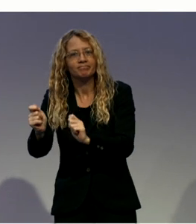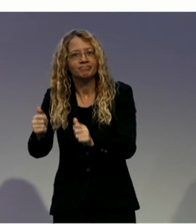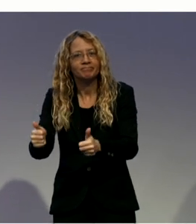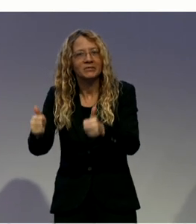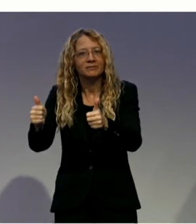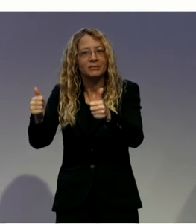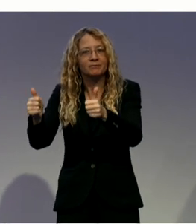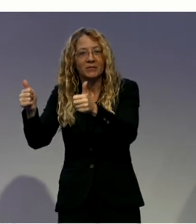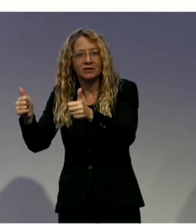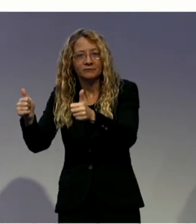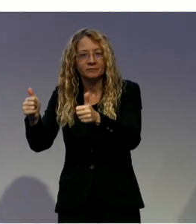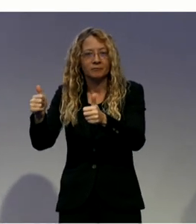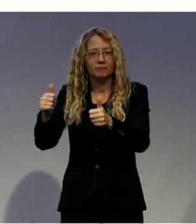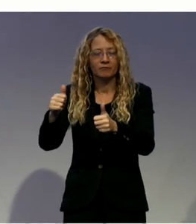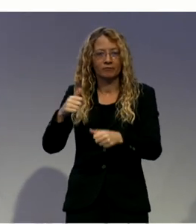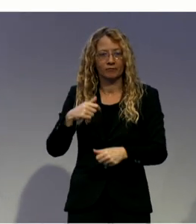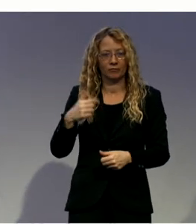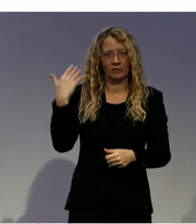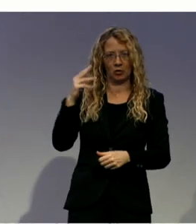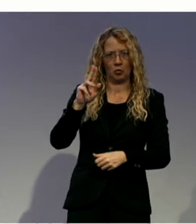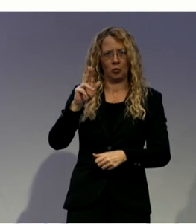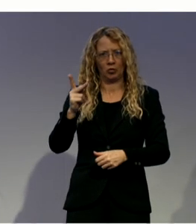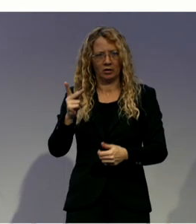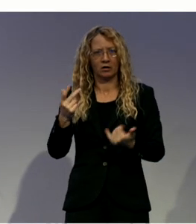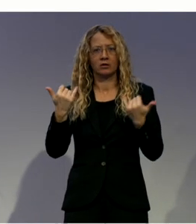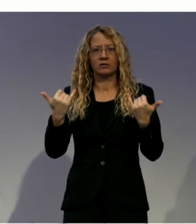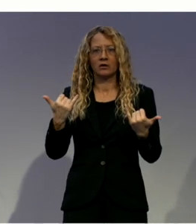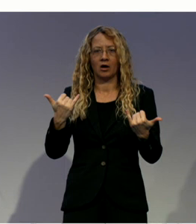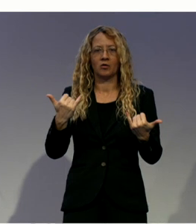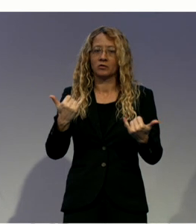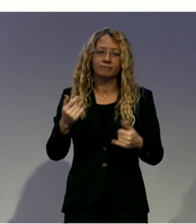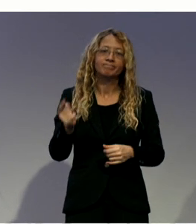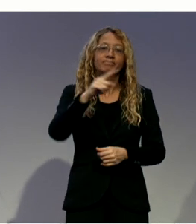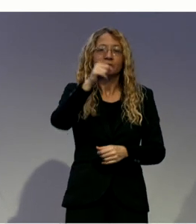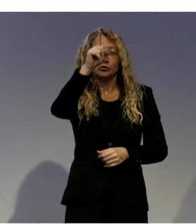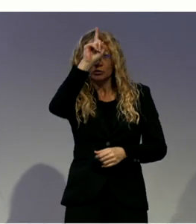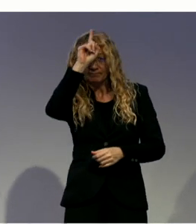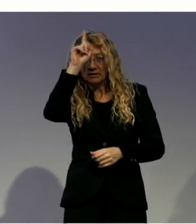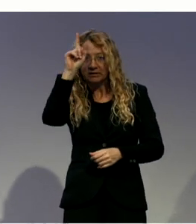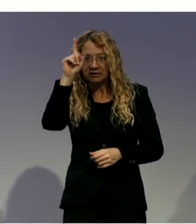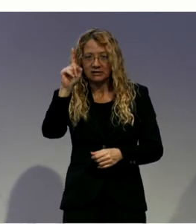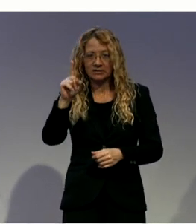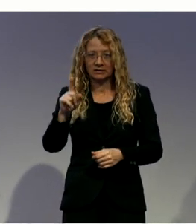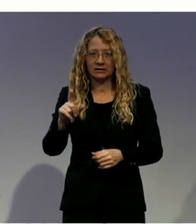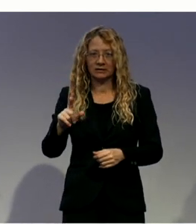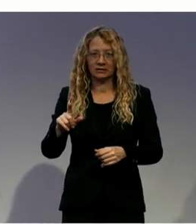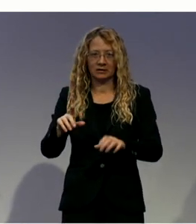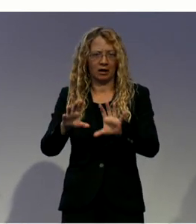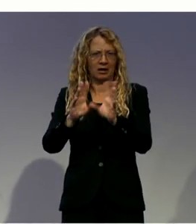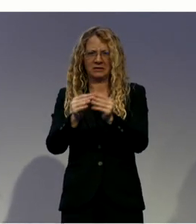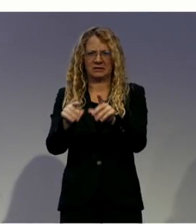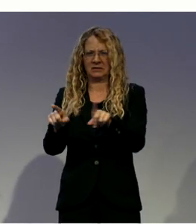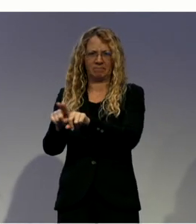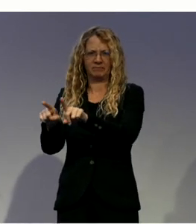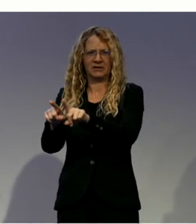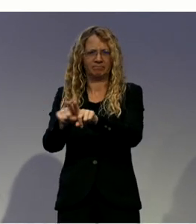a German company, and we sent people to Germany for training, and now we are doing all in Egypt. We are taking the measurements, sending